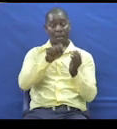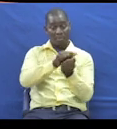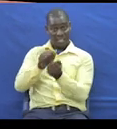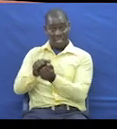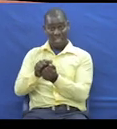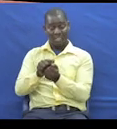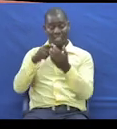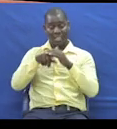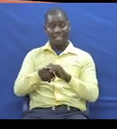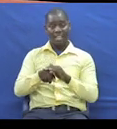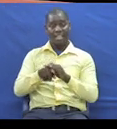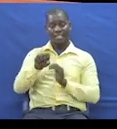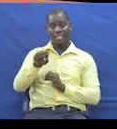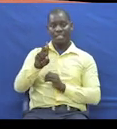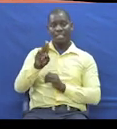are made this substance.